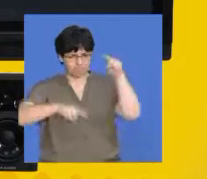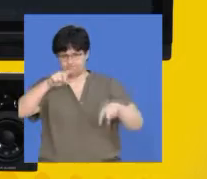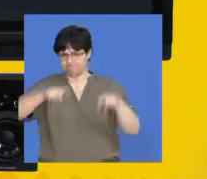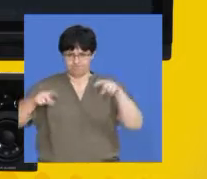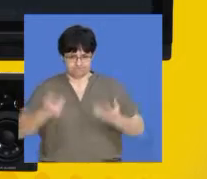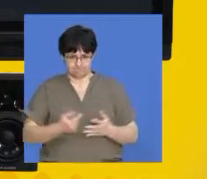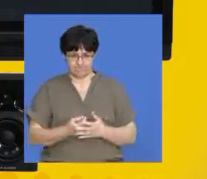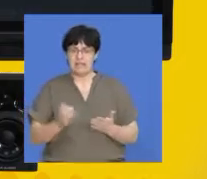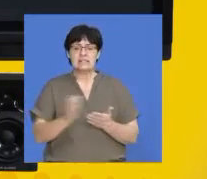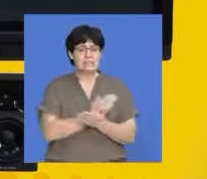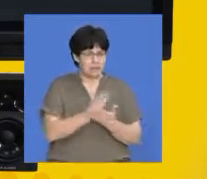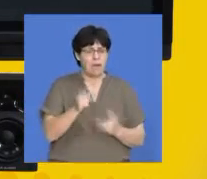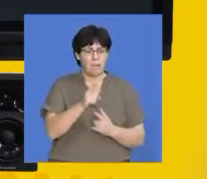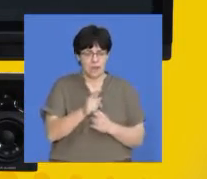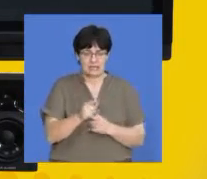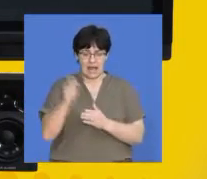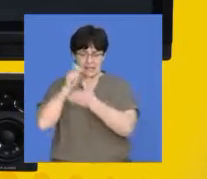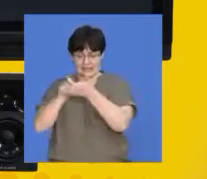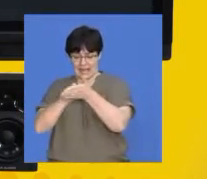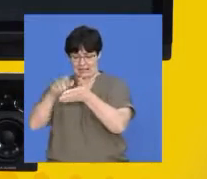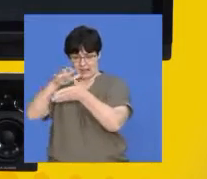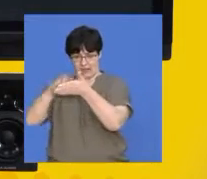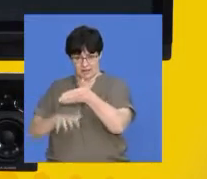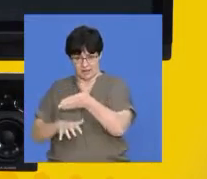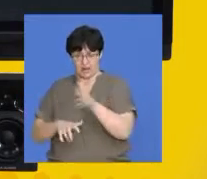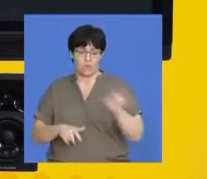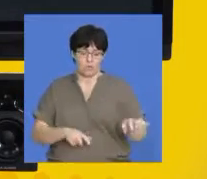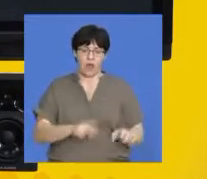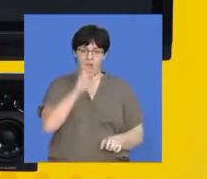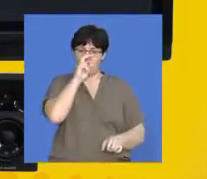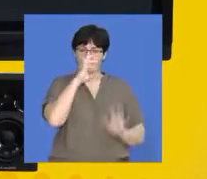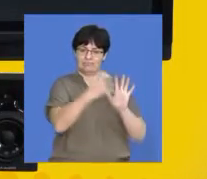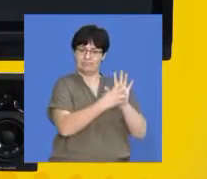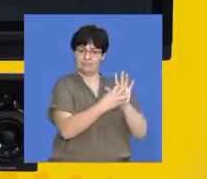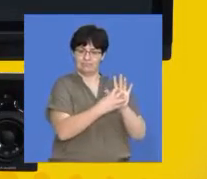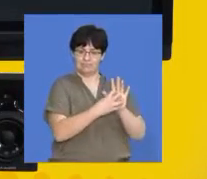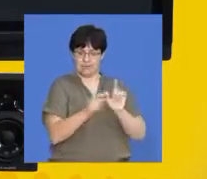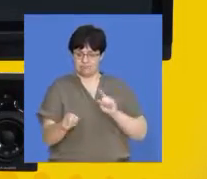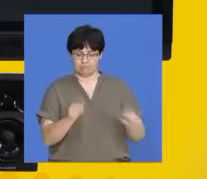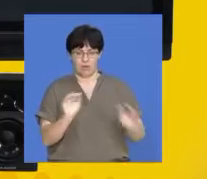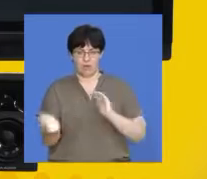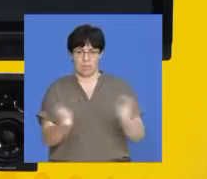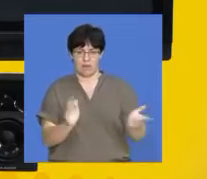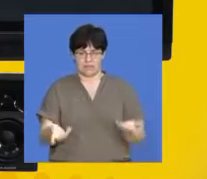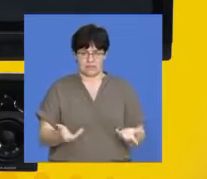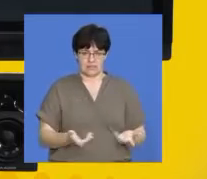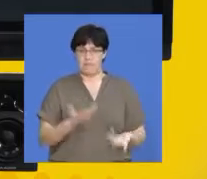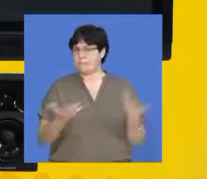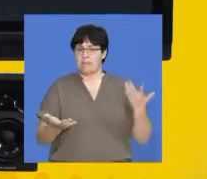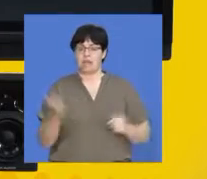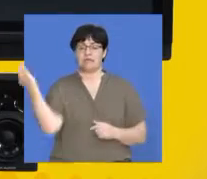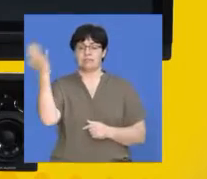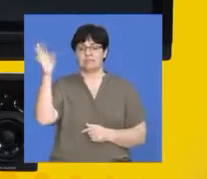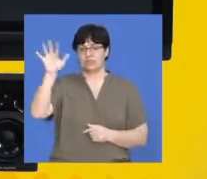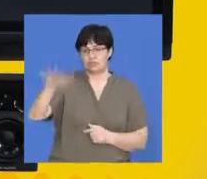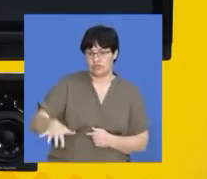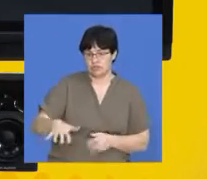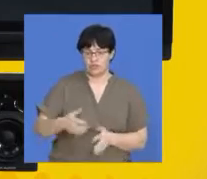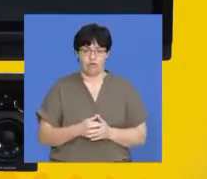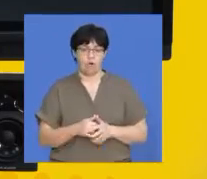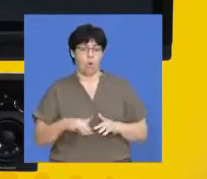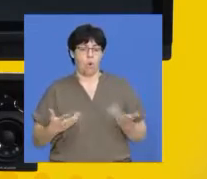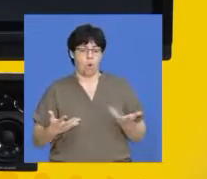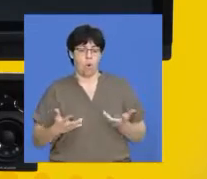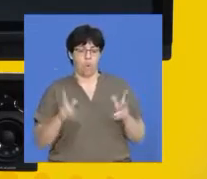you'll be asked to compare a textual source with a visual source. So it could be a speech, or it could be